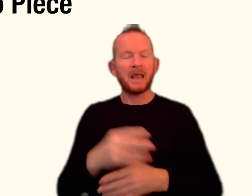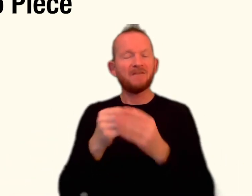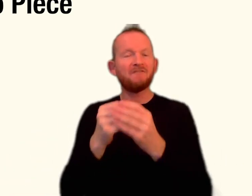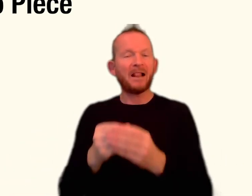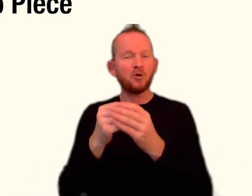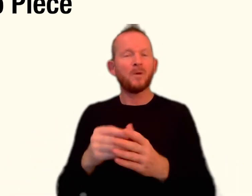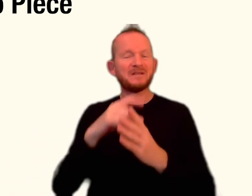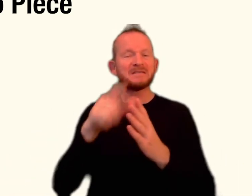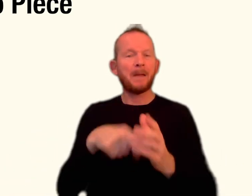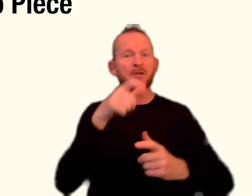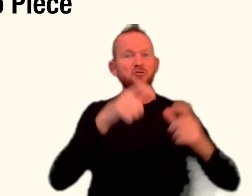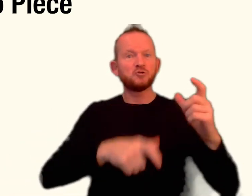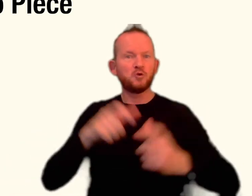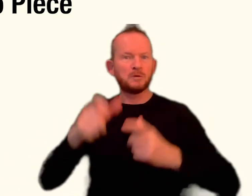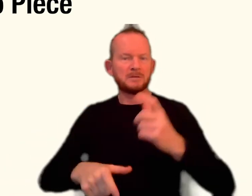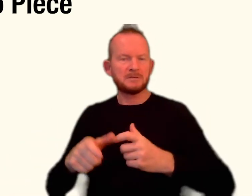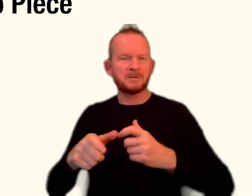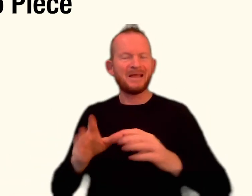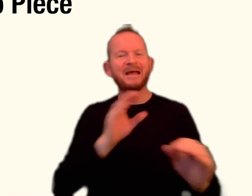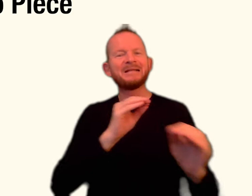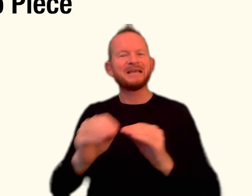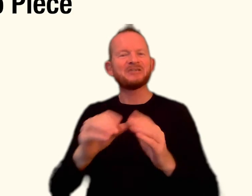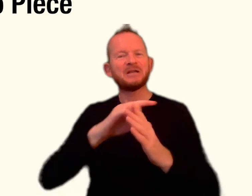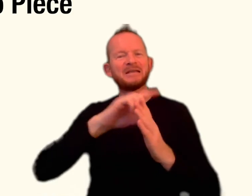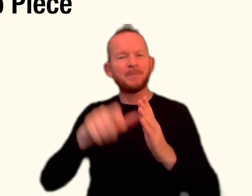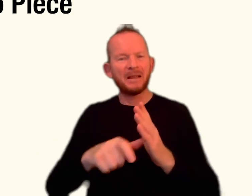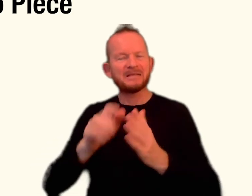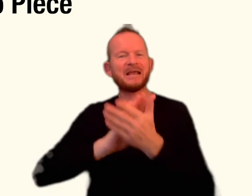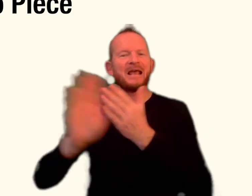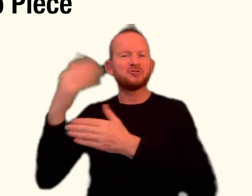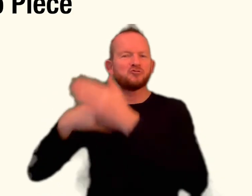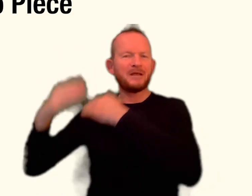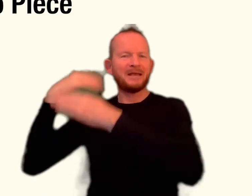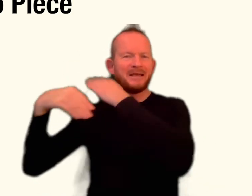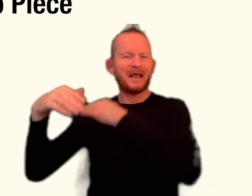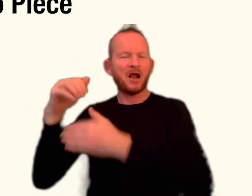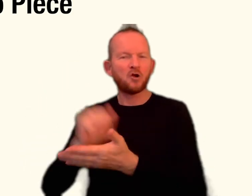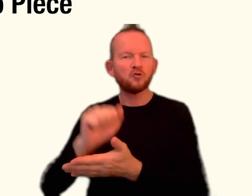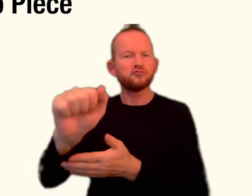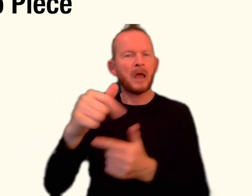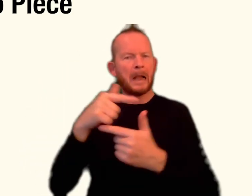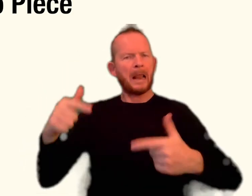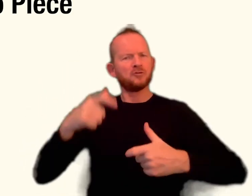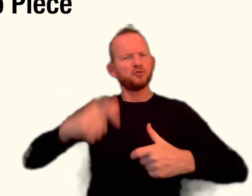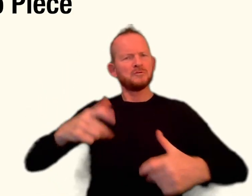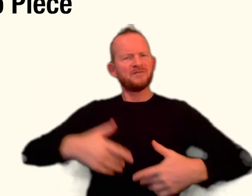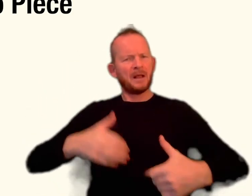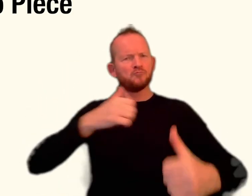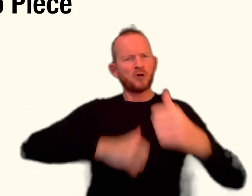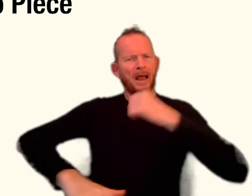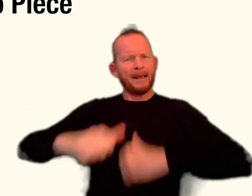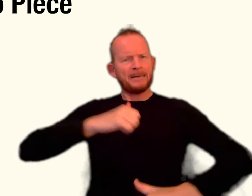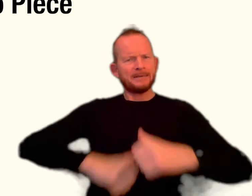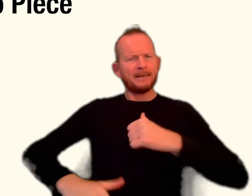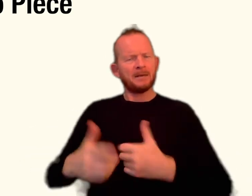disabled students. It would teach disability history and culture and allow students to feel pride in that identity through engaging